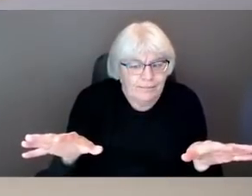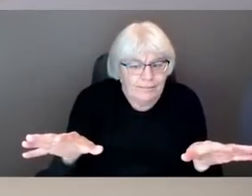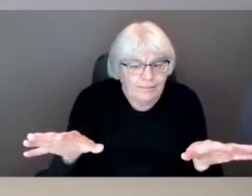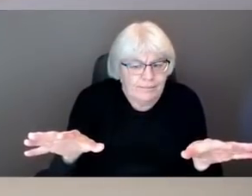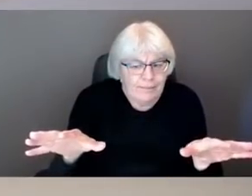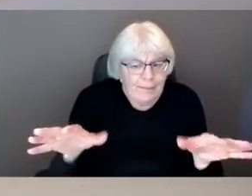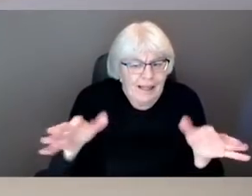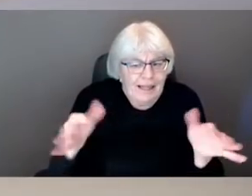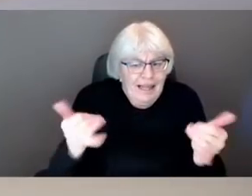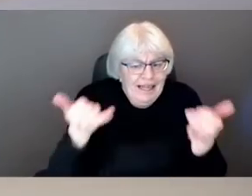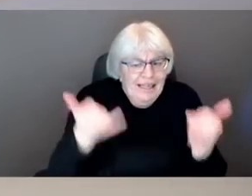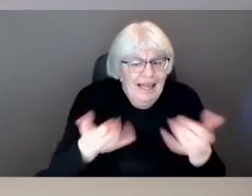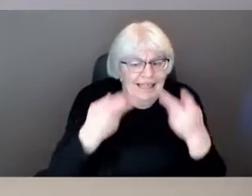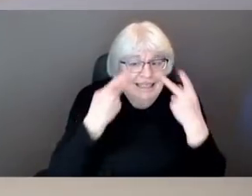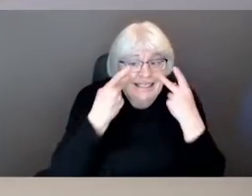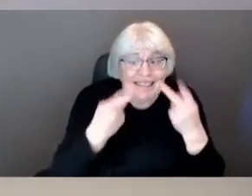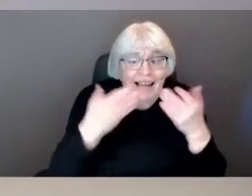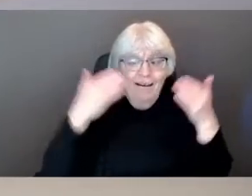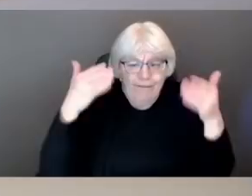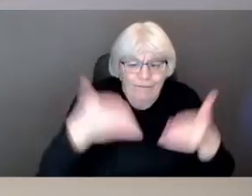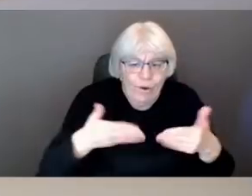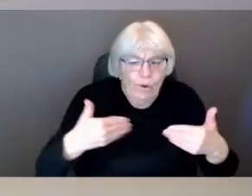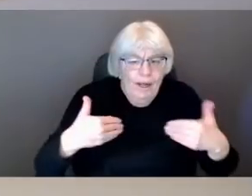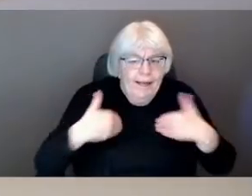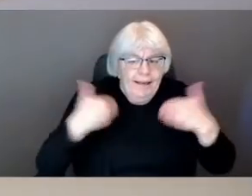age group as well. And